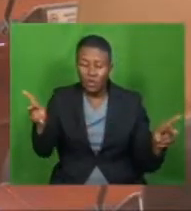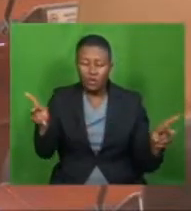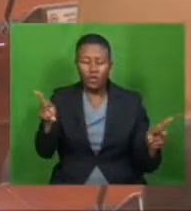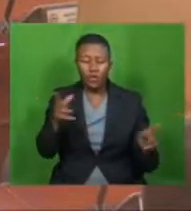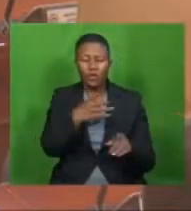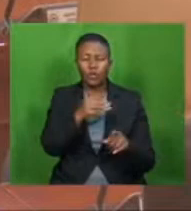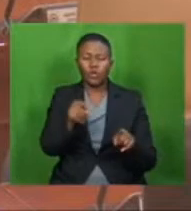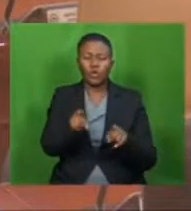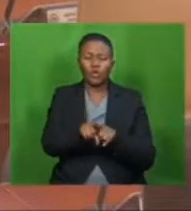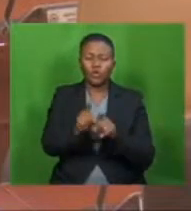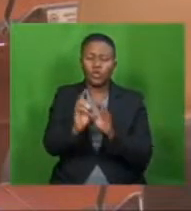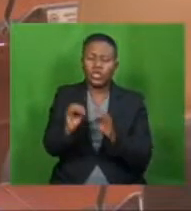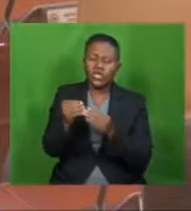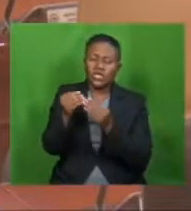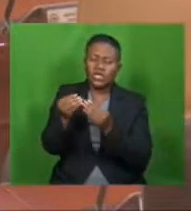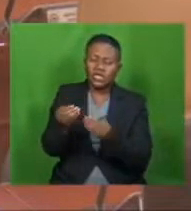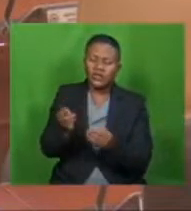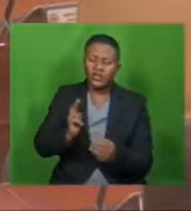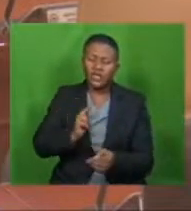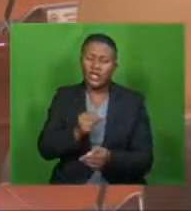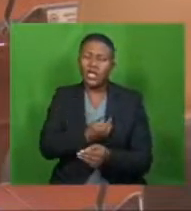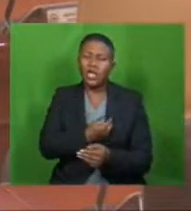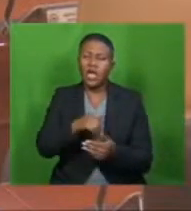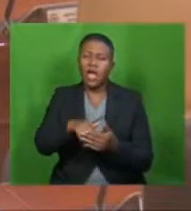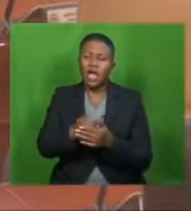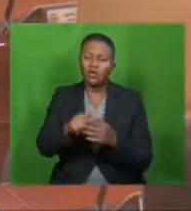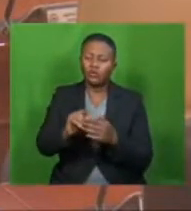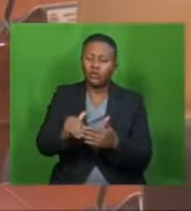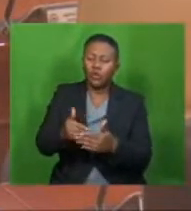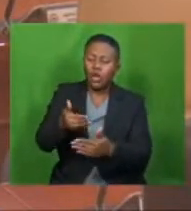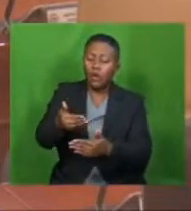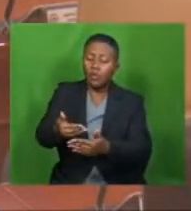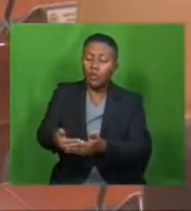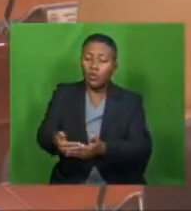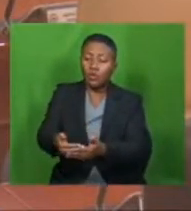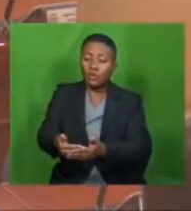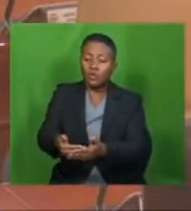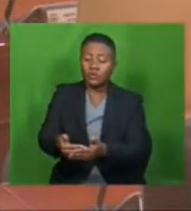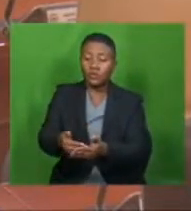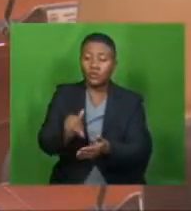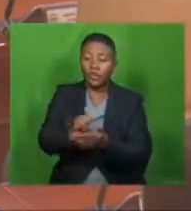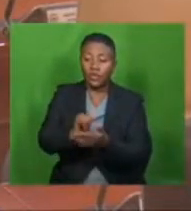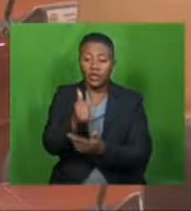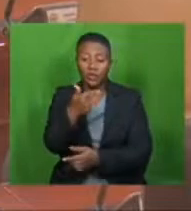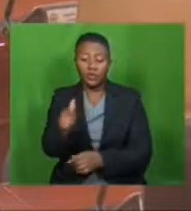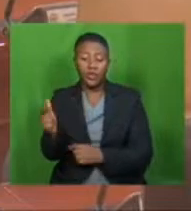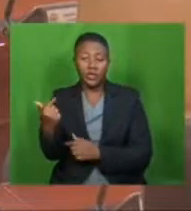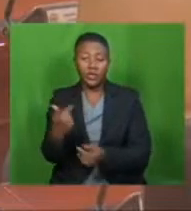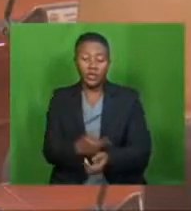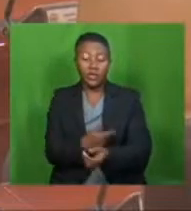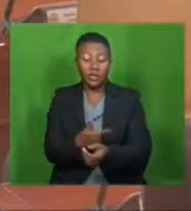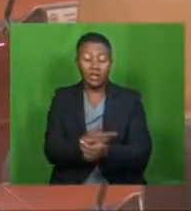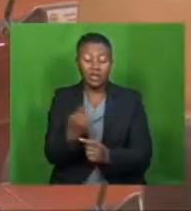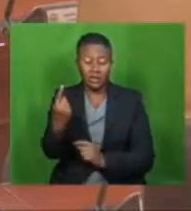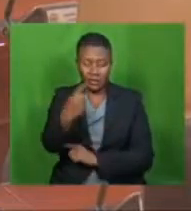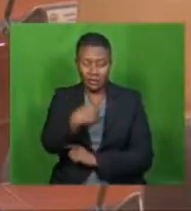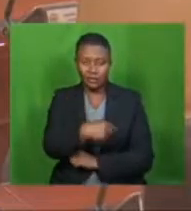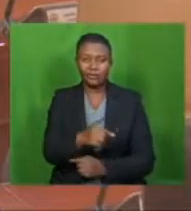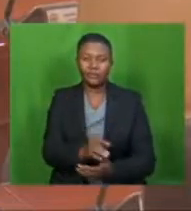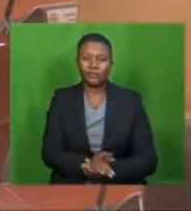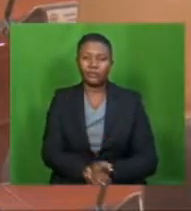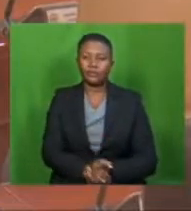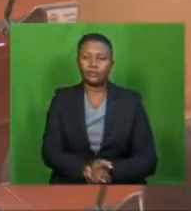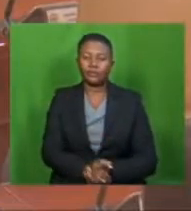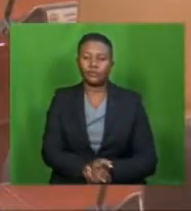a procedural approach in which the Green Ghana Day is going to be performed. Mr. Speaker,